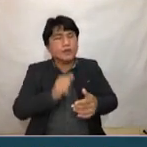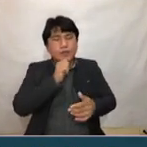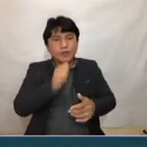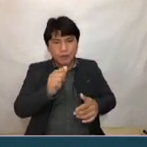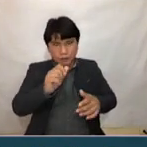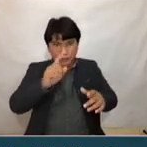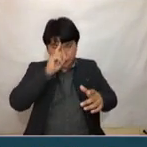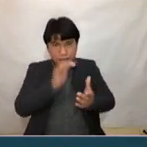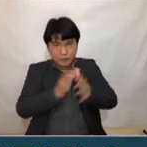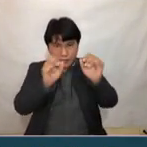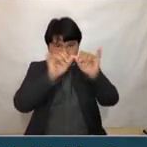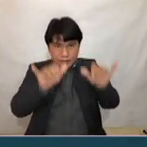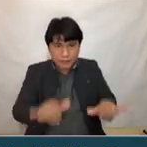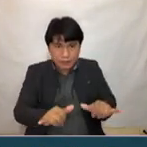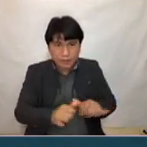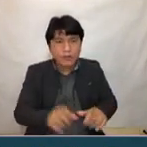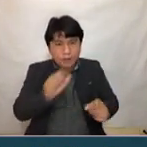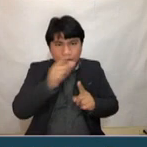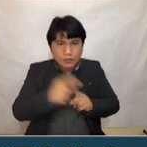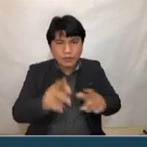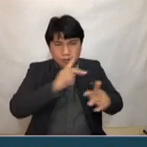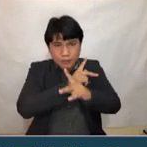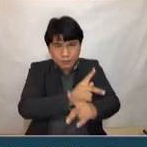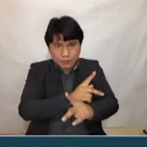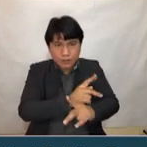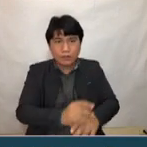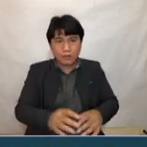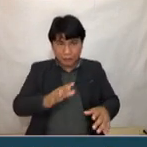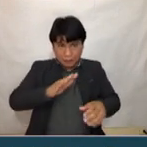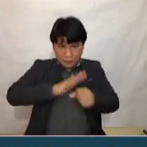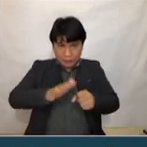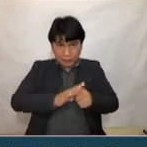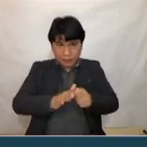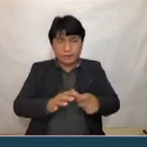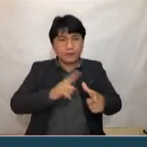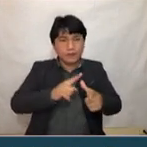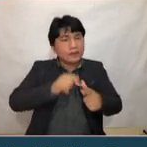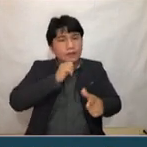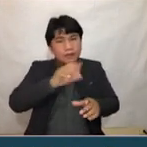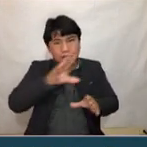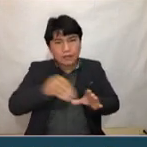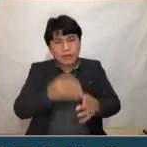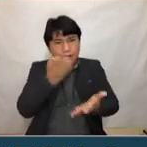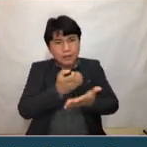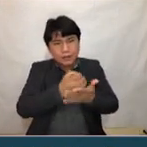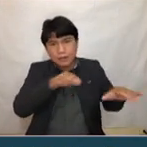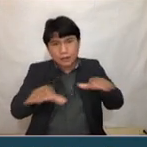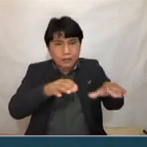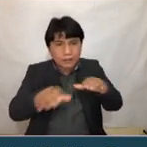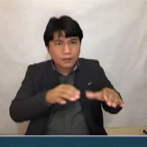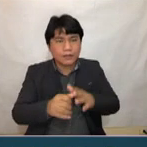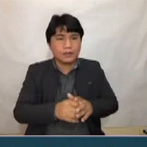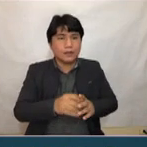health mm-hmm. or our systems in social protection are sufficient, mm-hmm. then they will still not engage in economic activity, in consumption, and in investments. They're going to